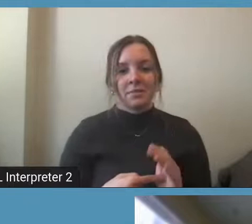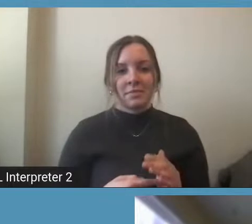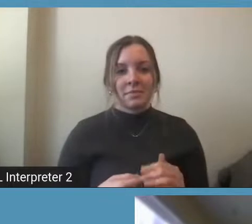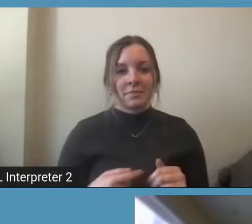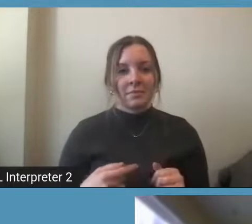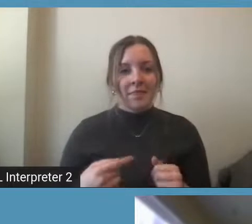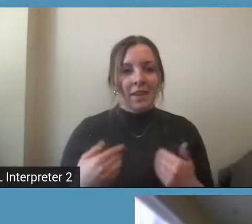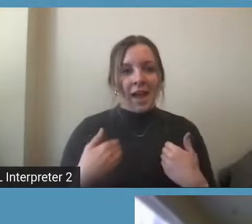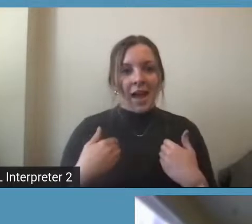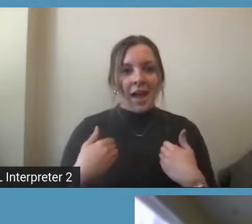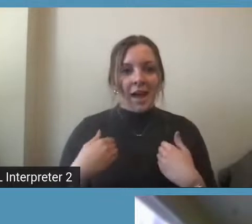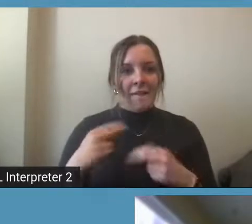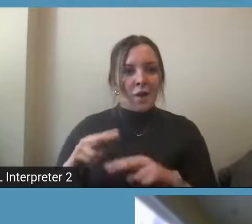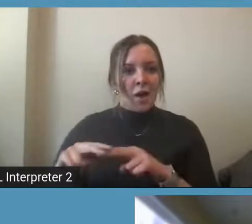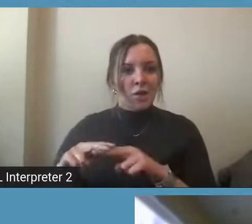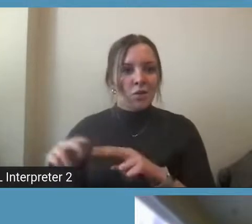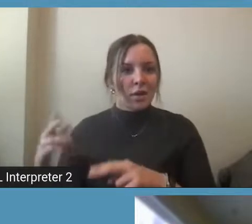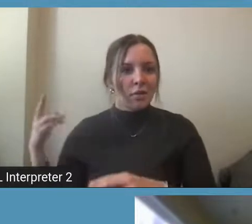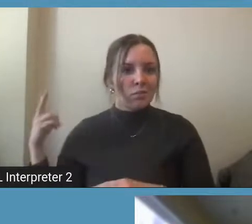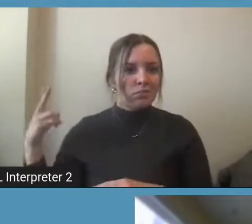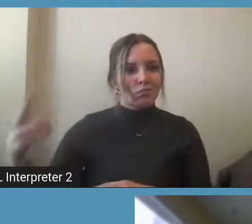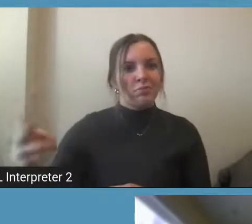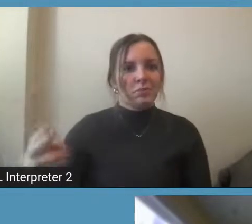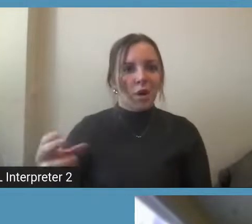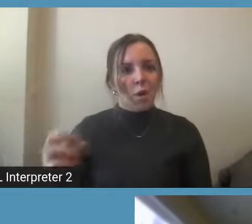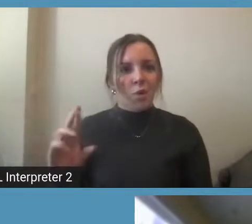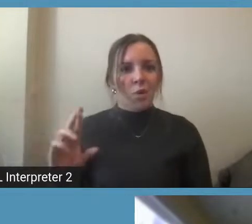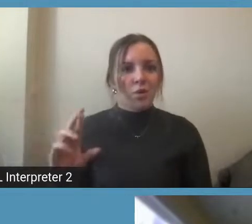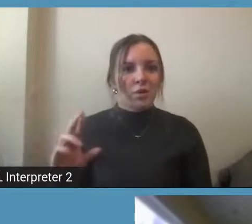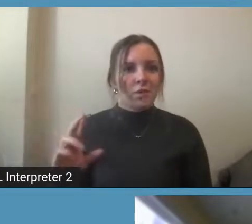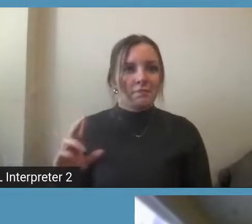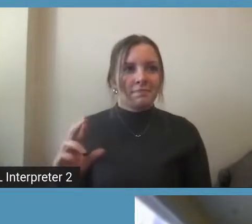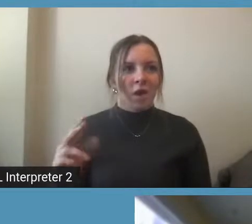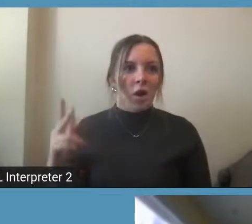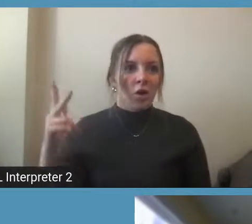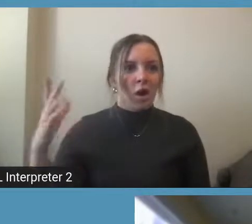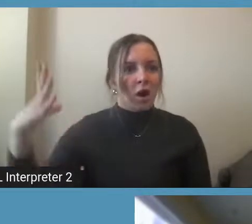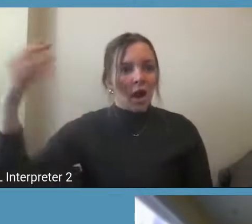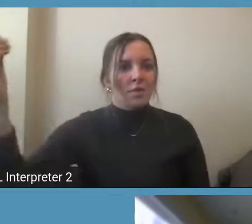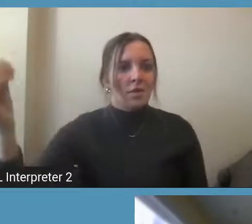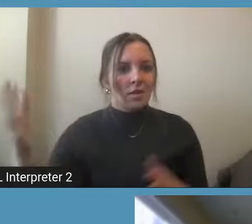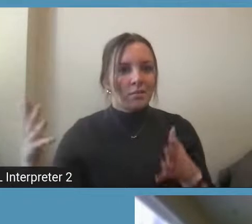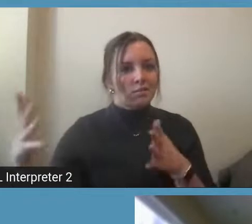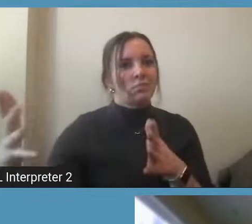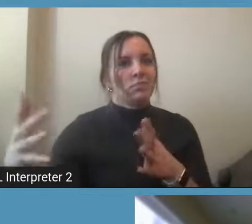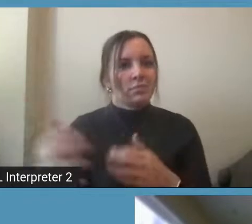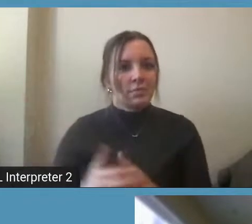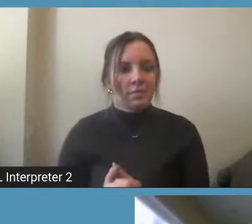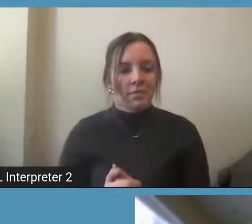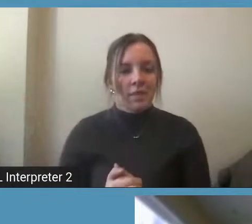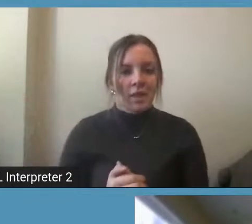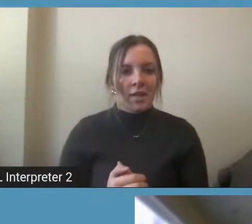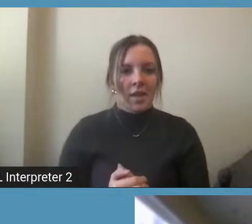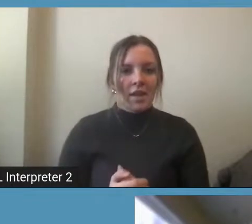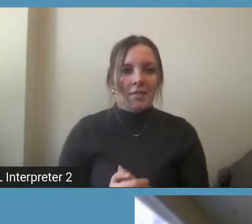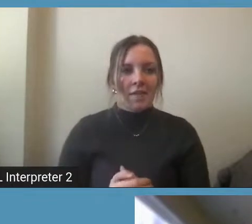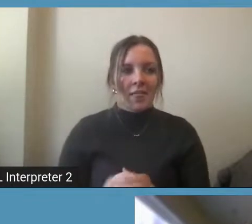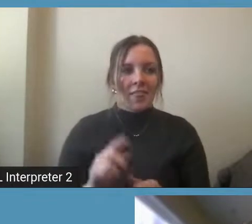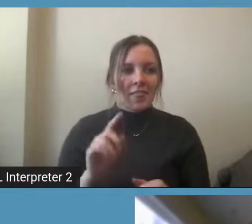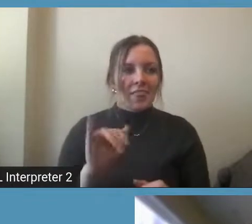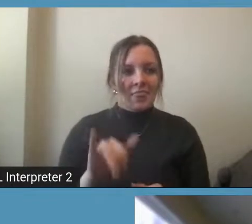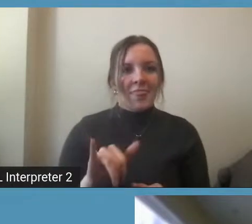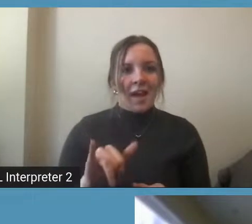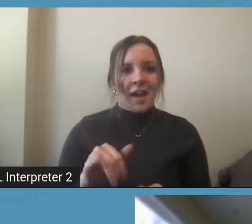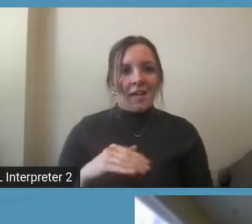could see it in the data because the movement creates, blur in the 3D space. But not all scanners have